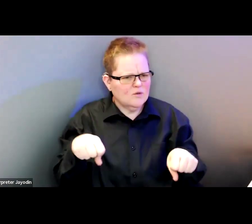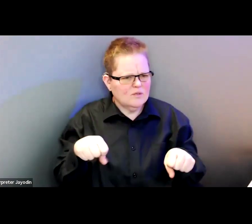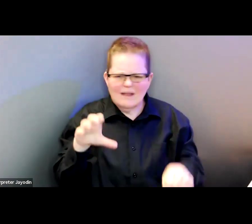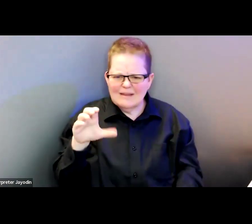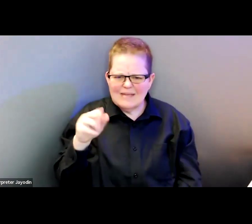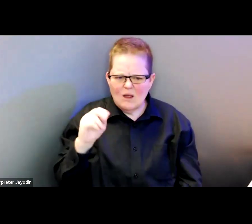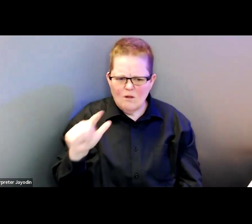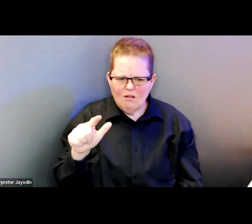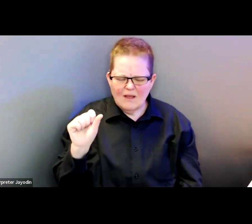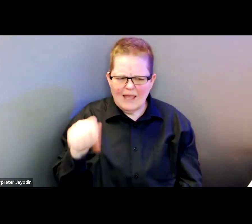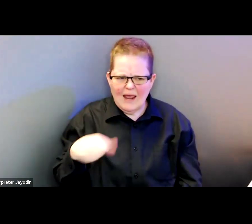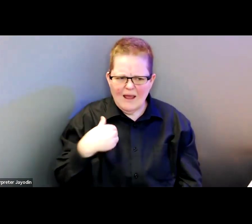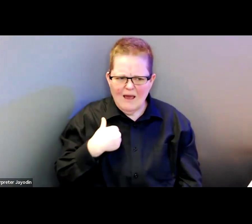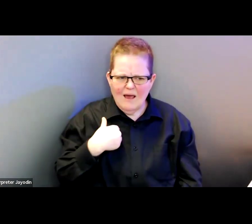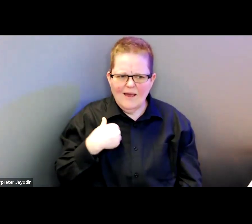to